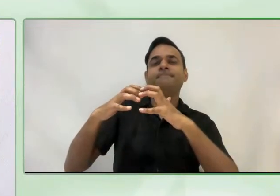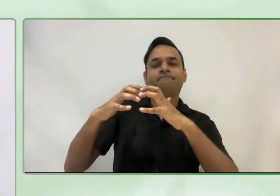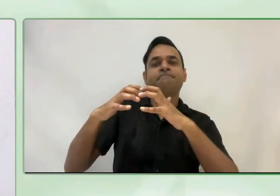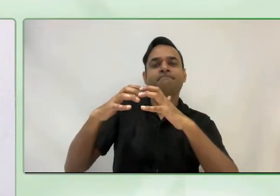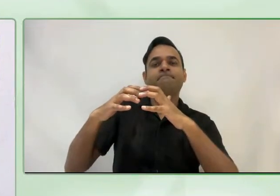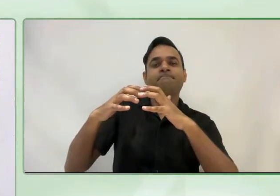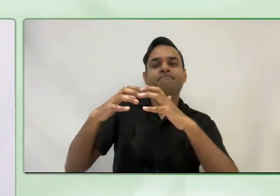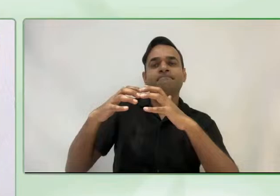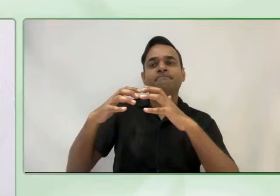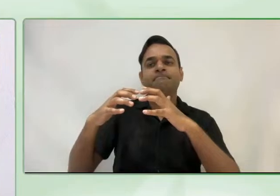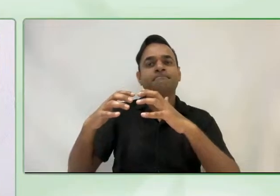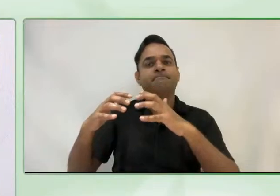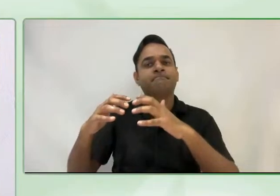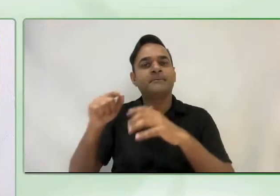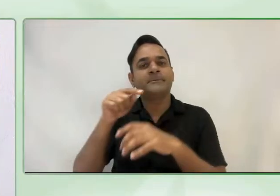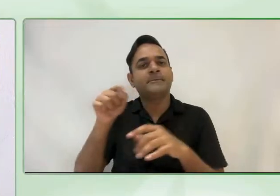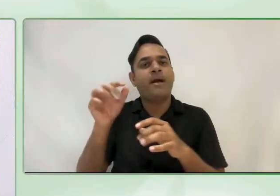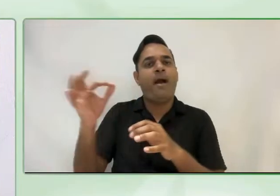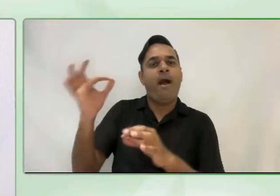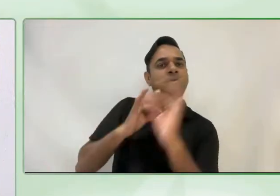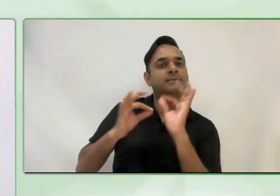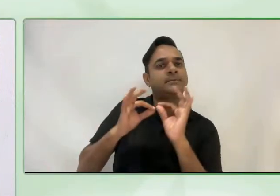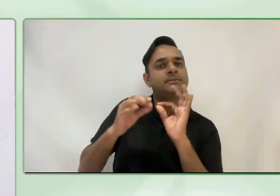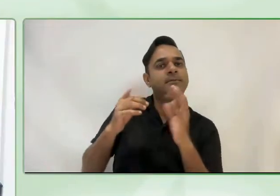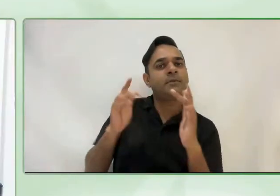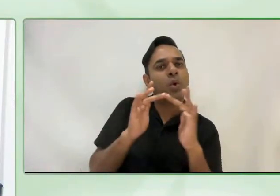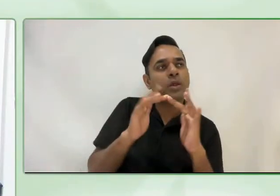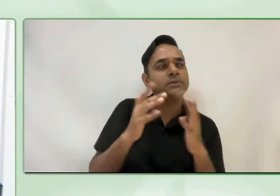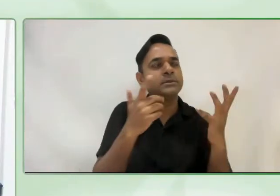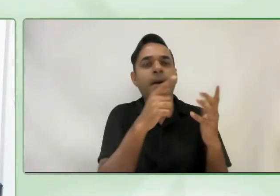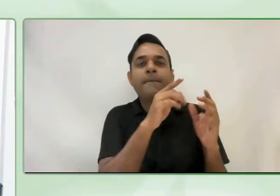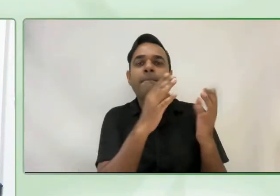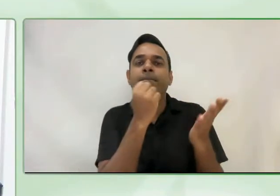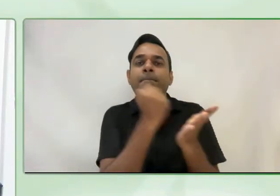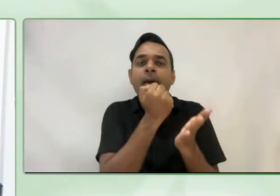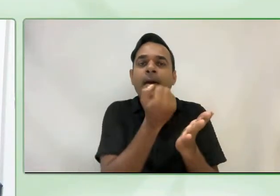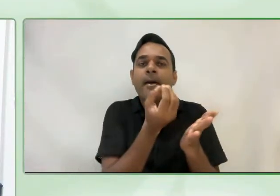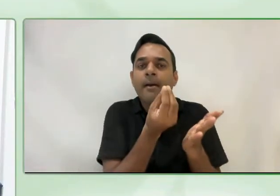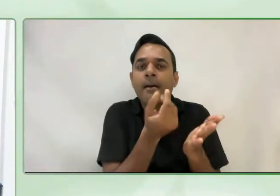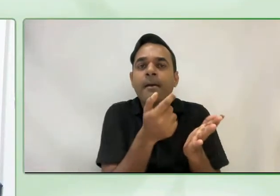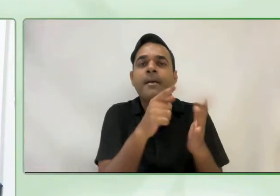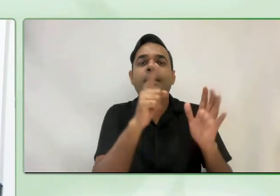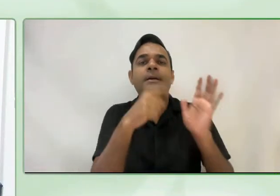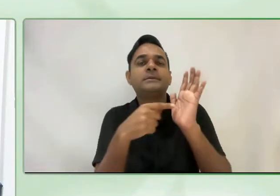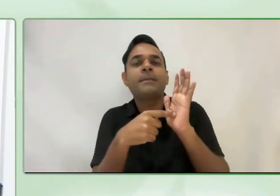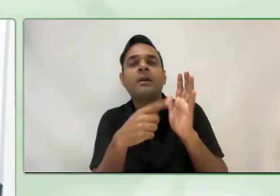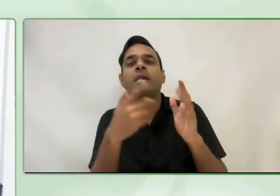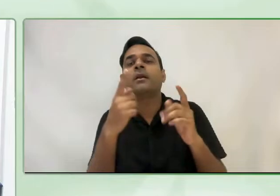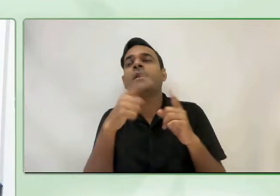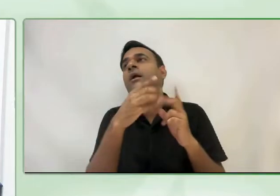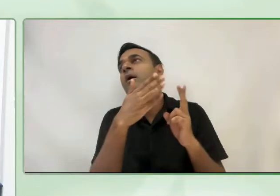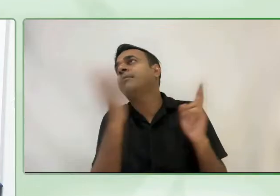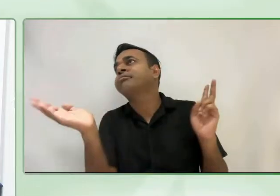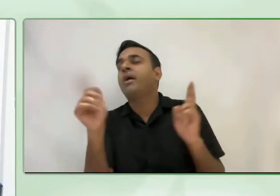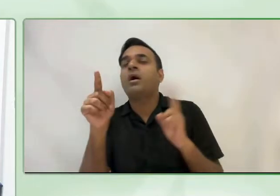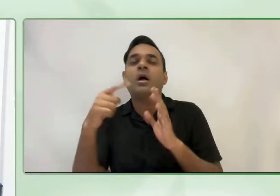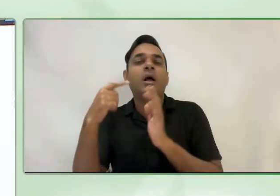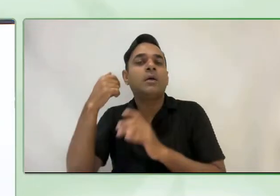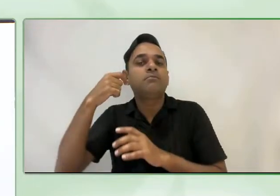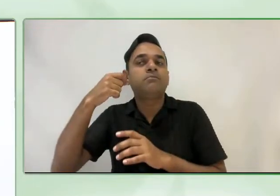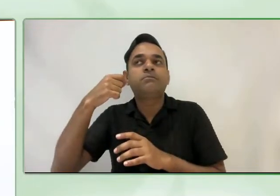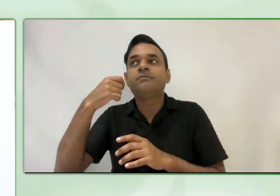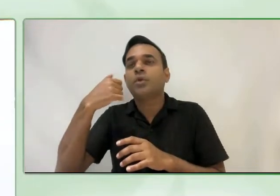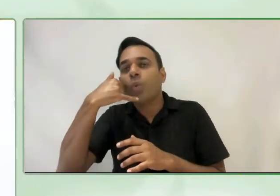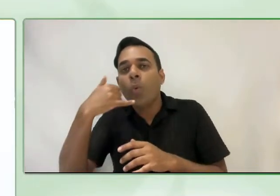contacts regarding disability inclusion issues and so on. Thanks a lot. So, and also your program at the